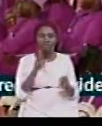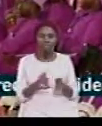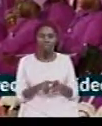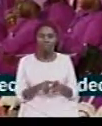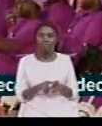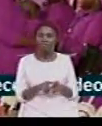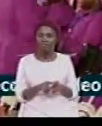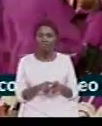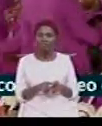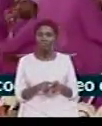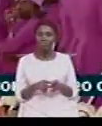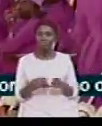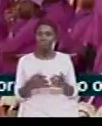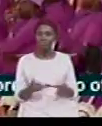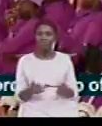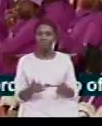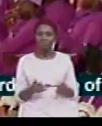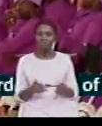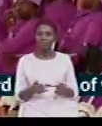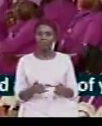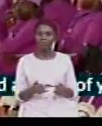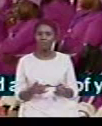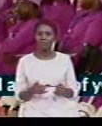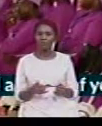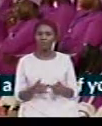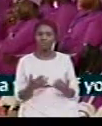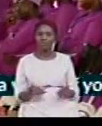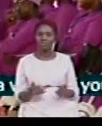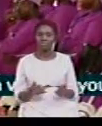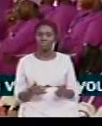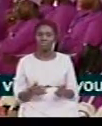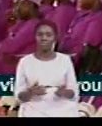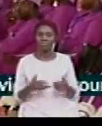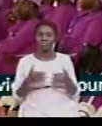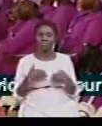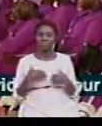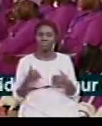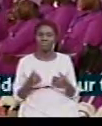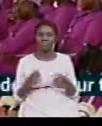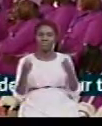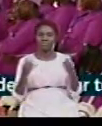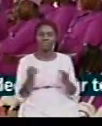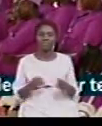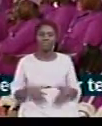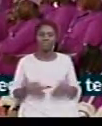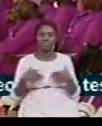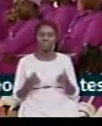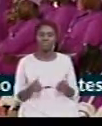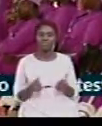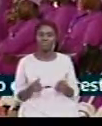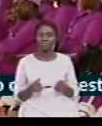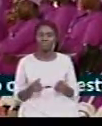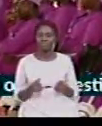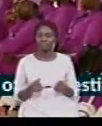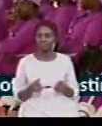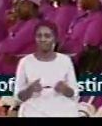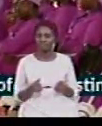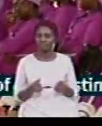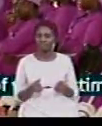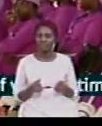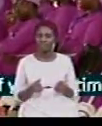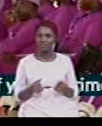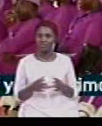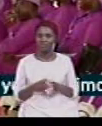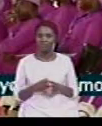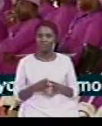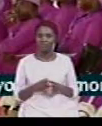terrible life, a drunkard and a fighter, but God intervened He had a message on her phone that he had